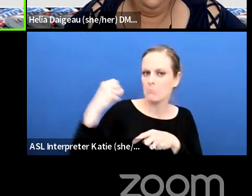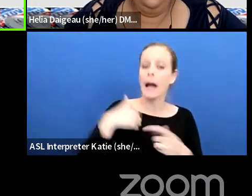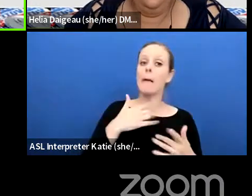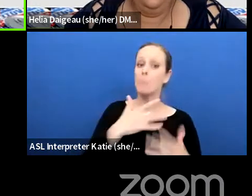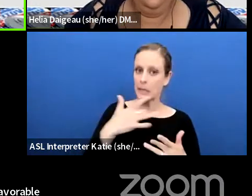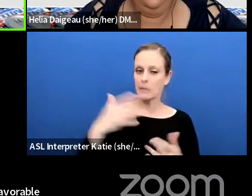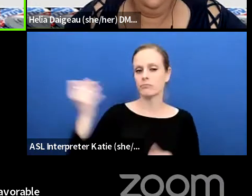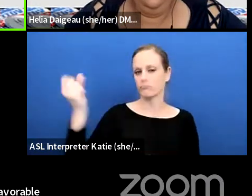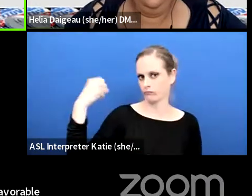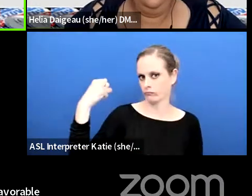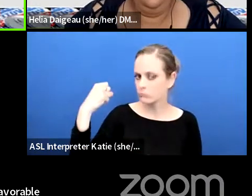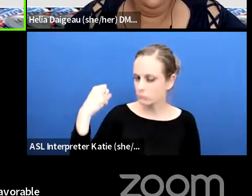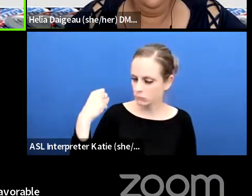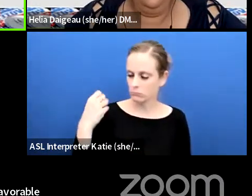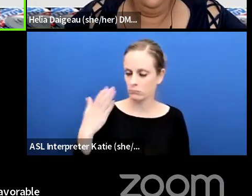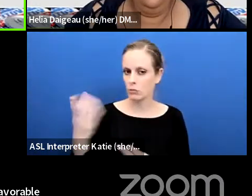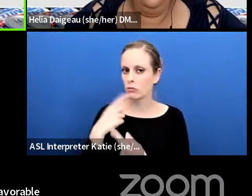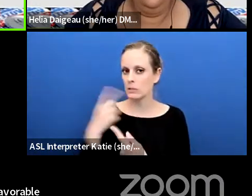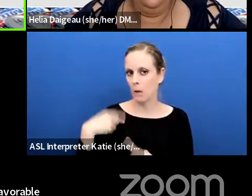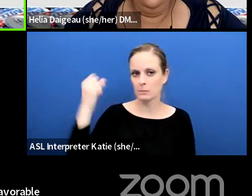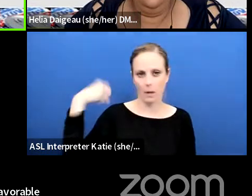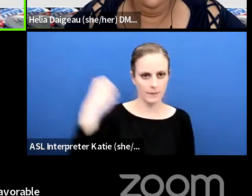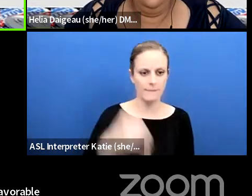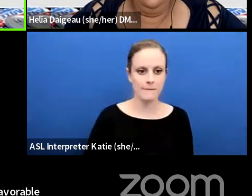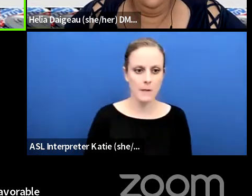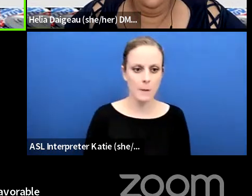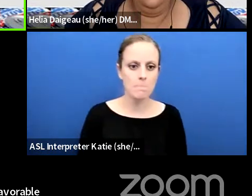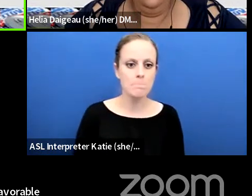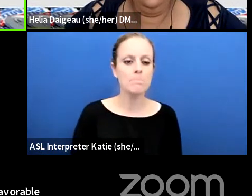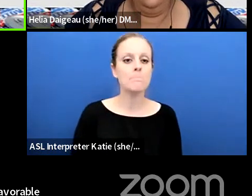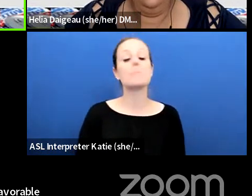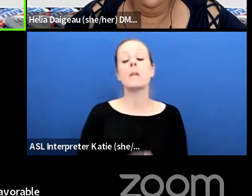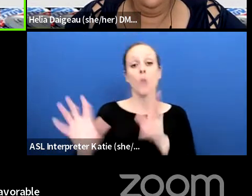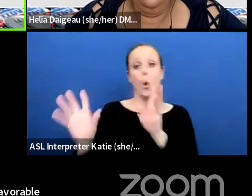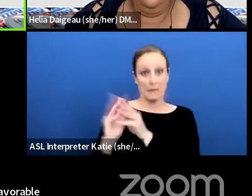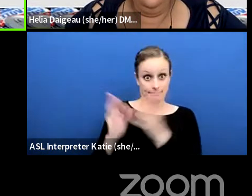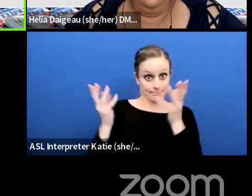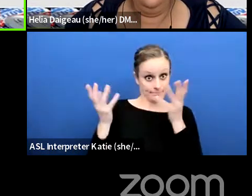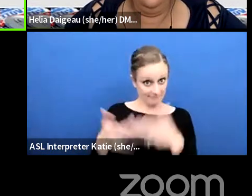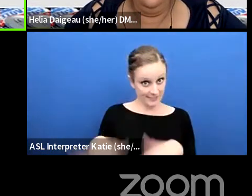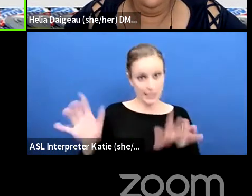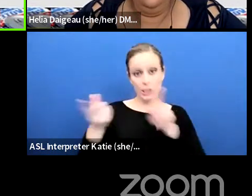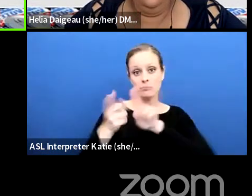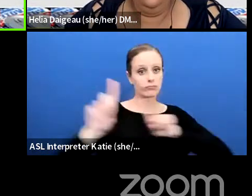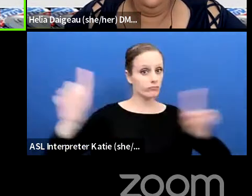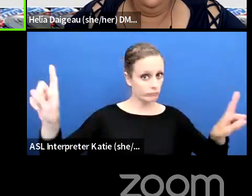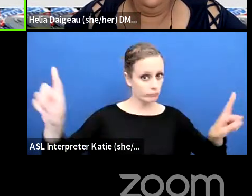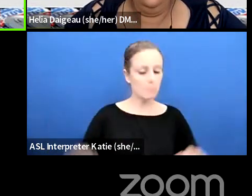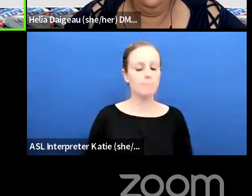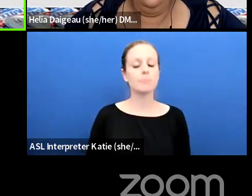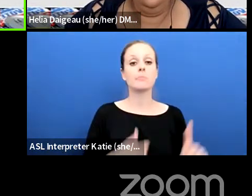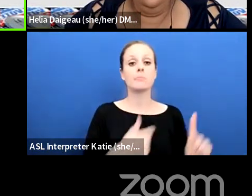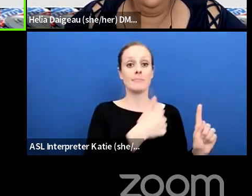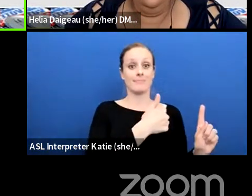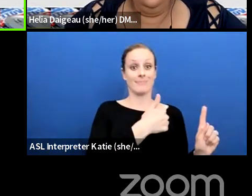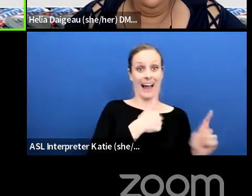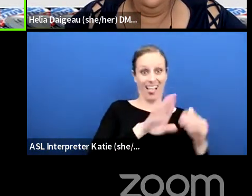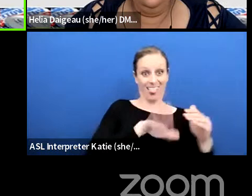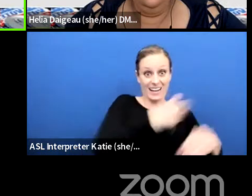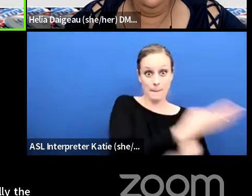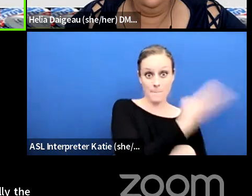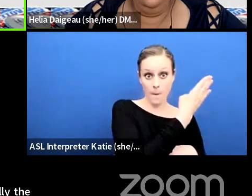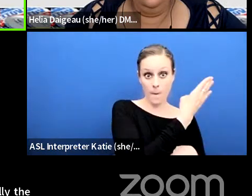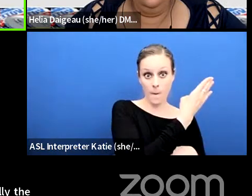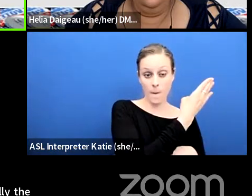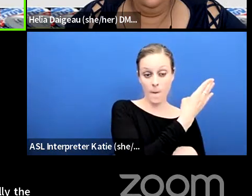positive response on that. But then after the meeting is over, then I usually the next morning